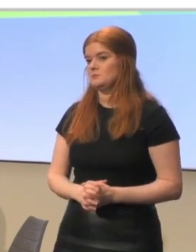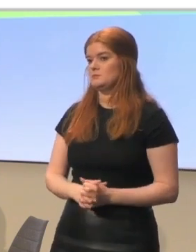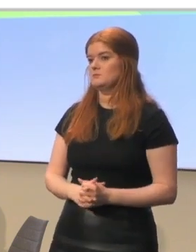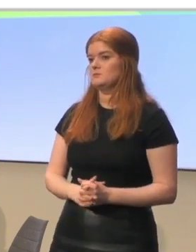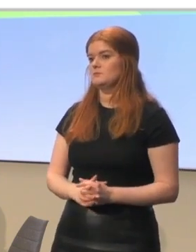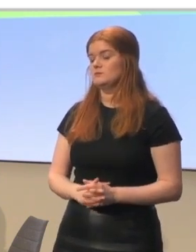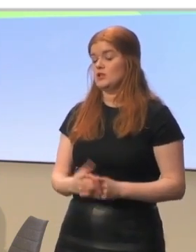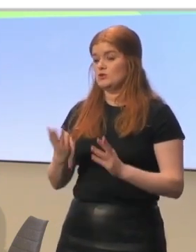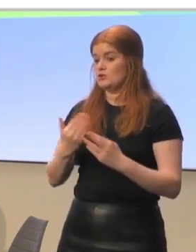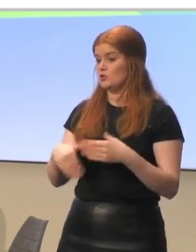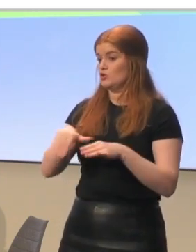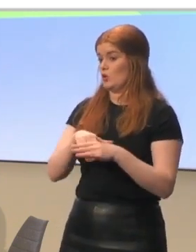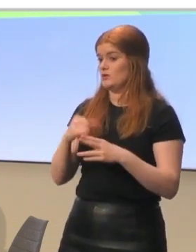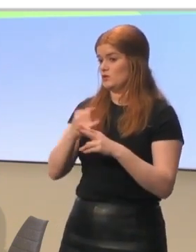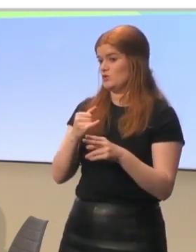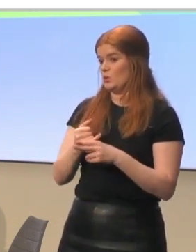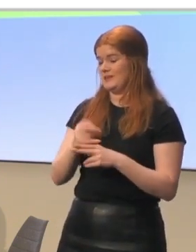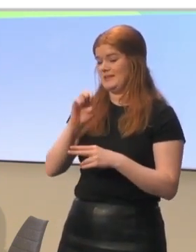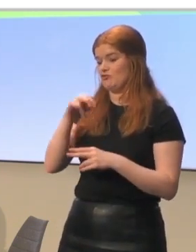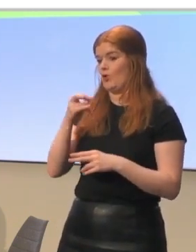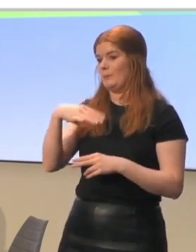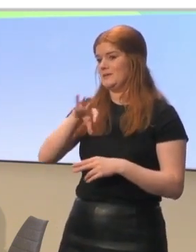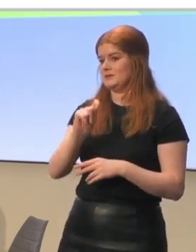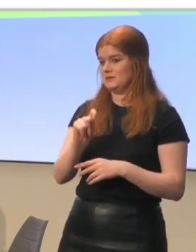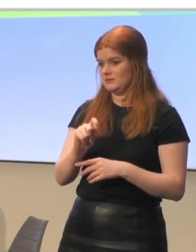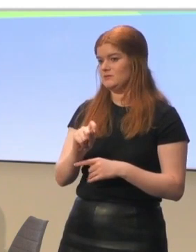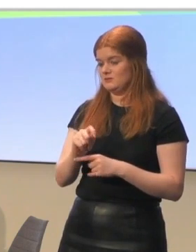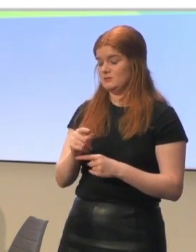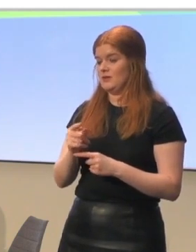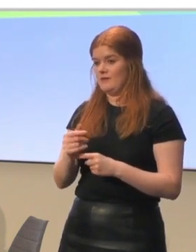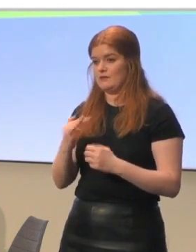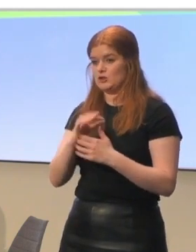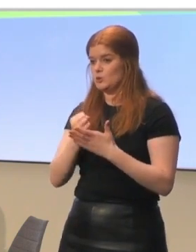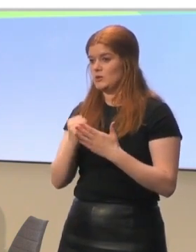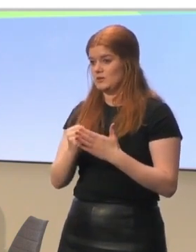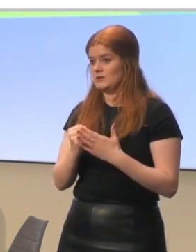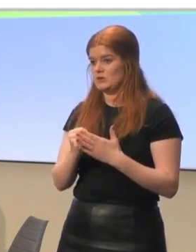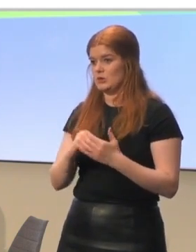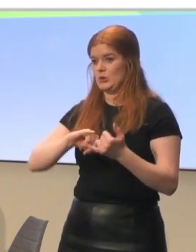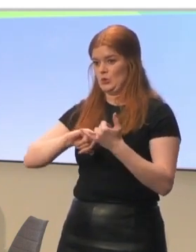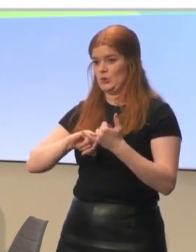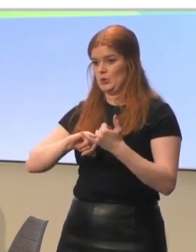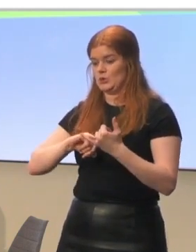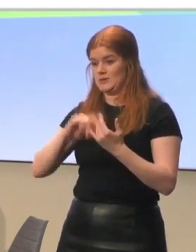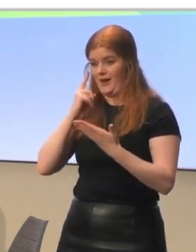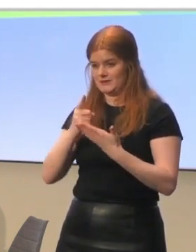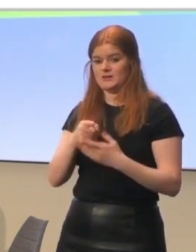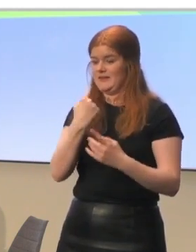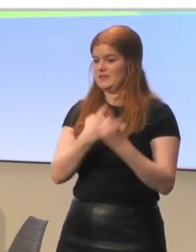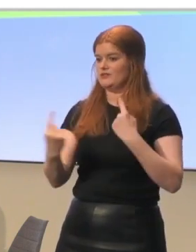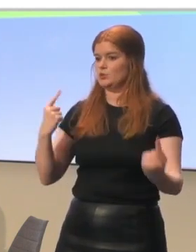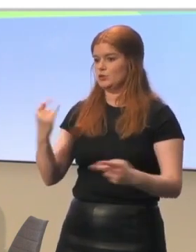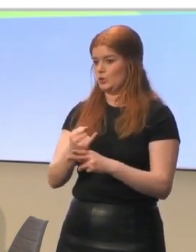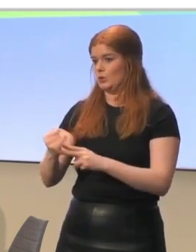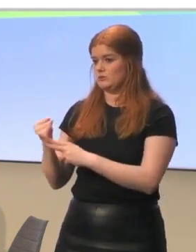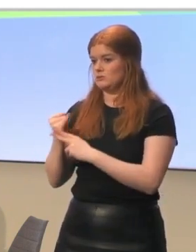School enrolment, and I just want to stress this, at the end of the day, the enrolment of students remains within the remit of individual schools, and the school, and the success